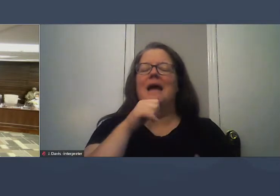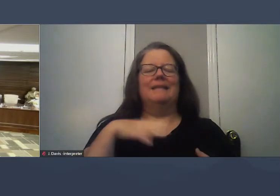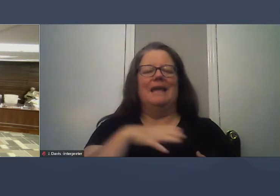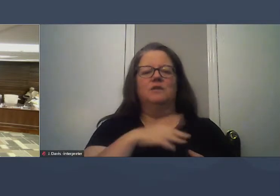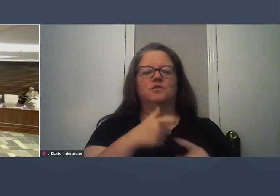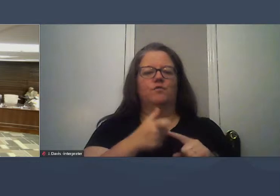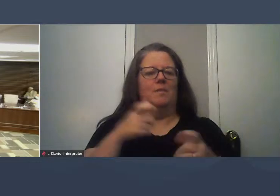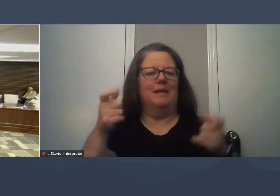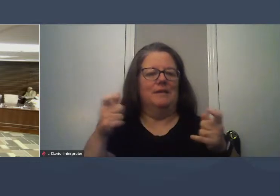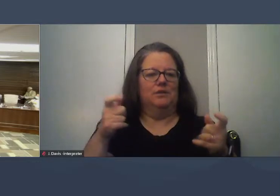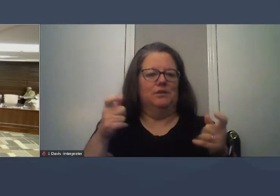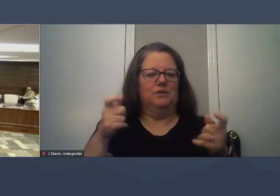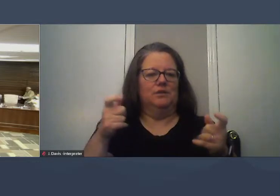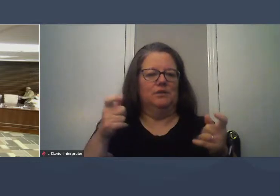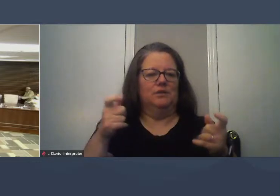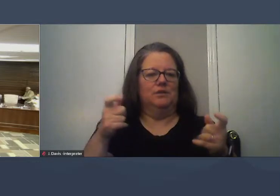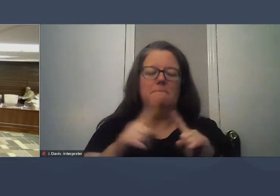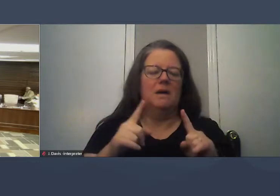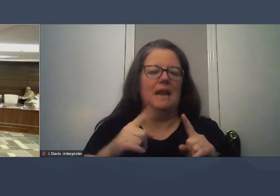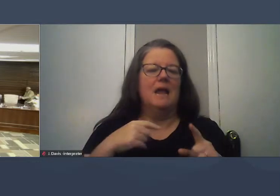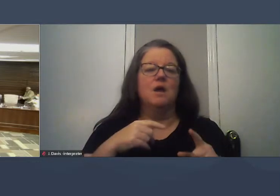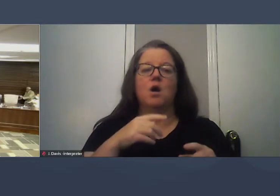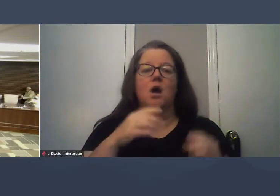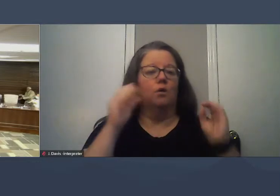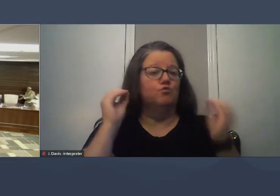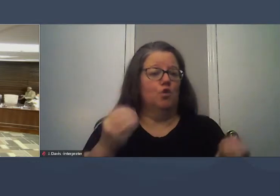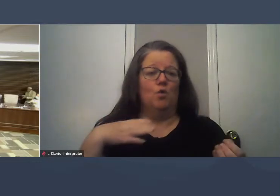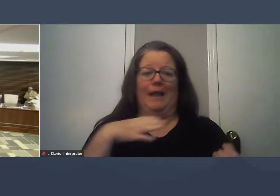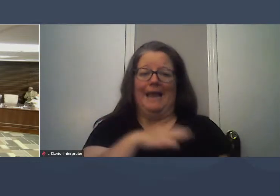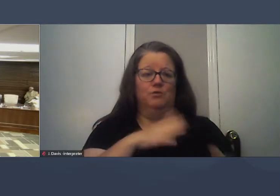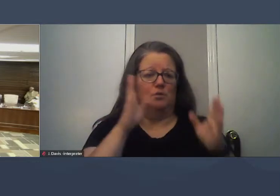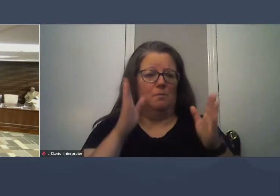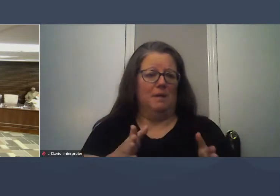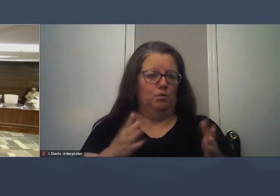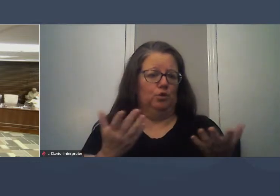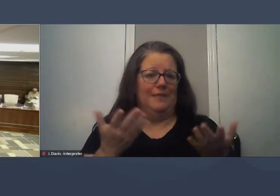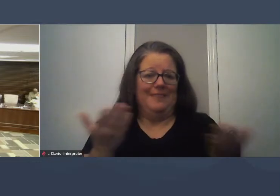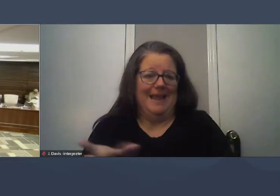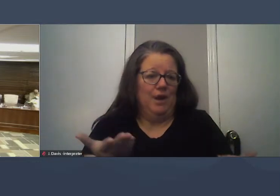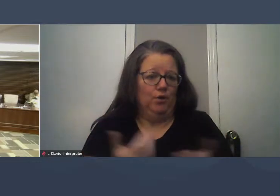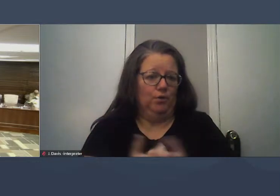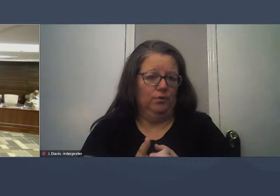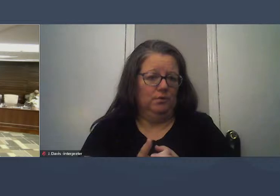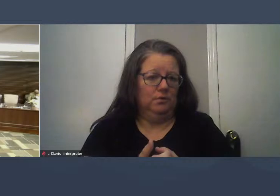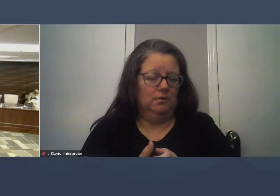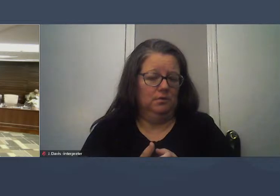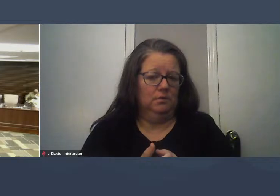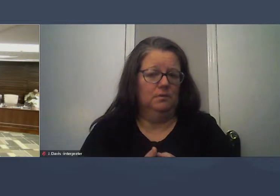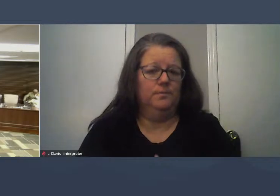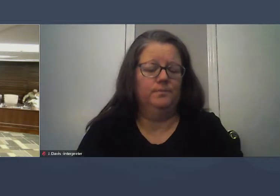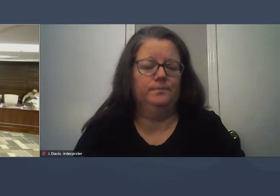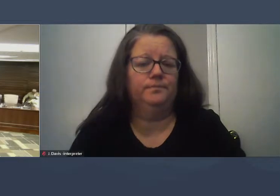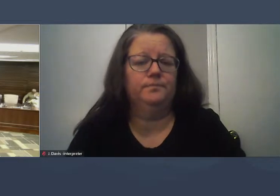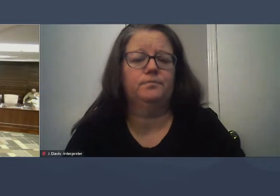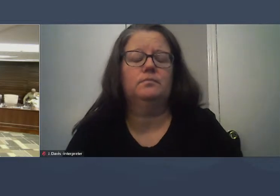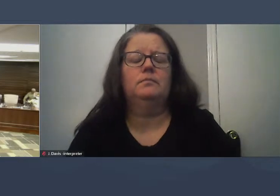Steering Committee, I don't think that there was any council representation there to address, because people may not necessarily, I think that